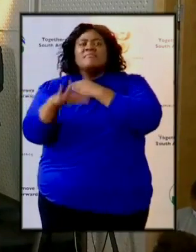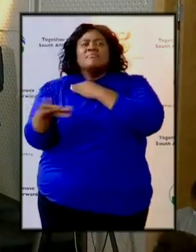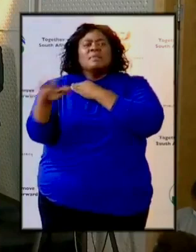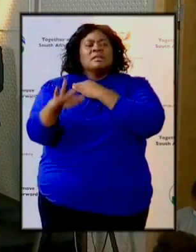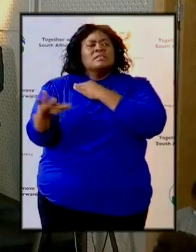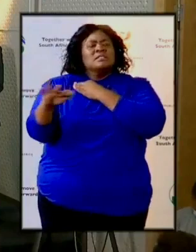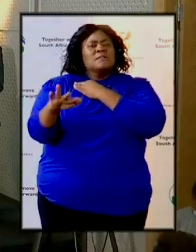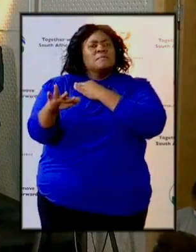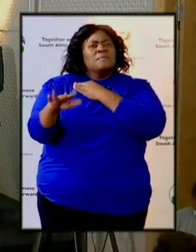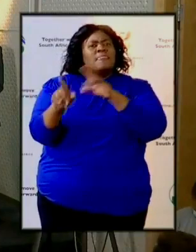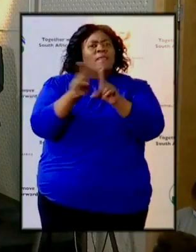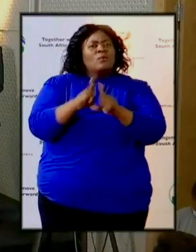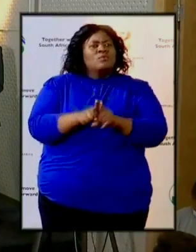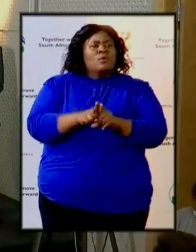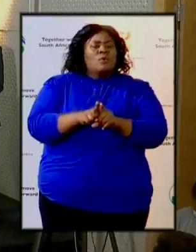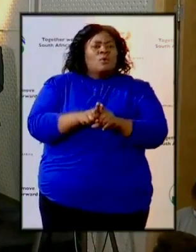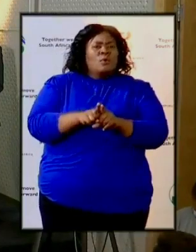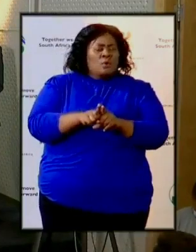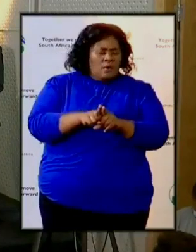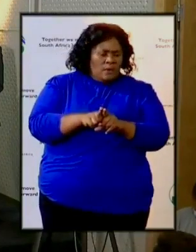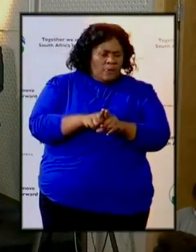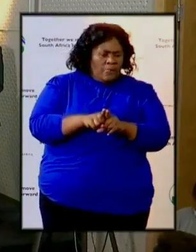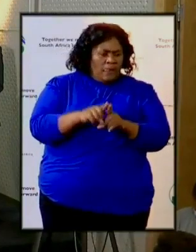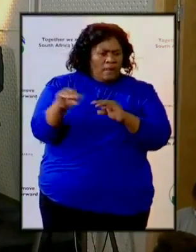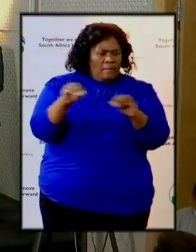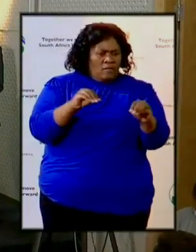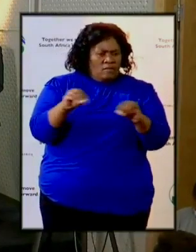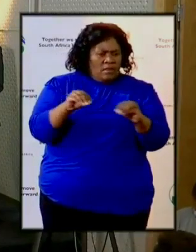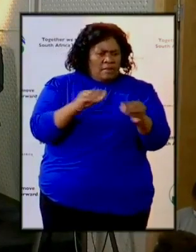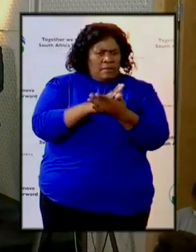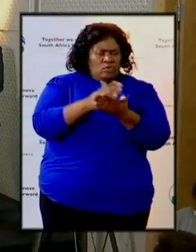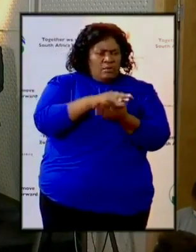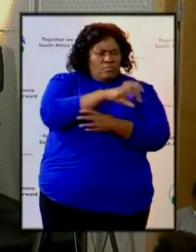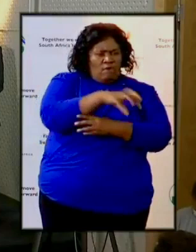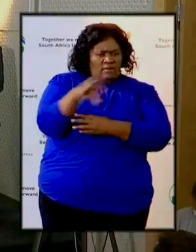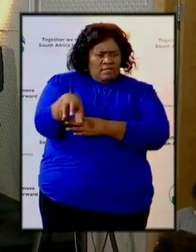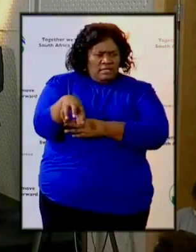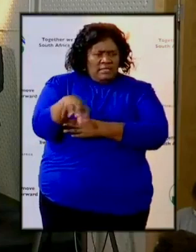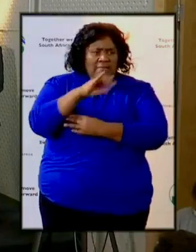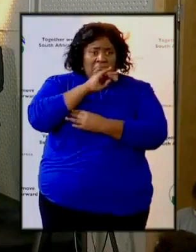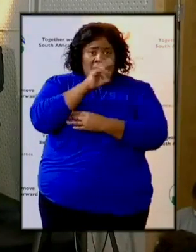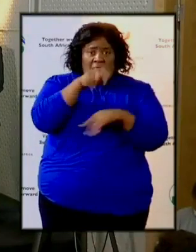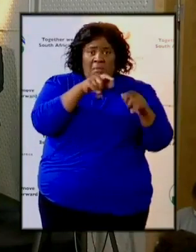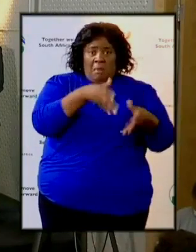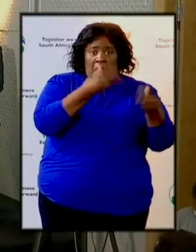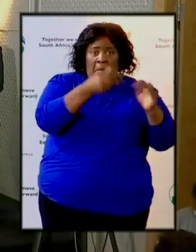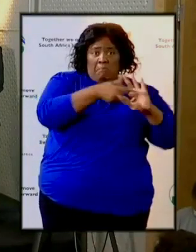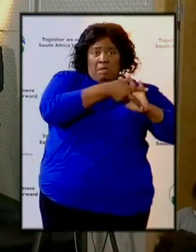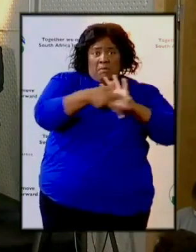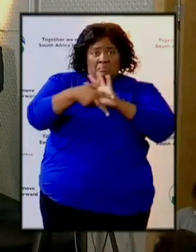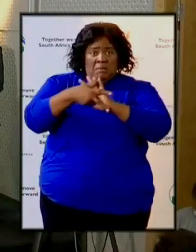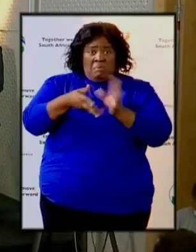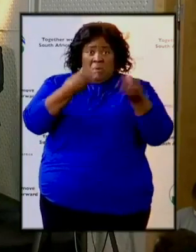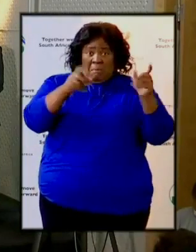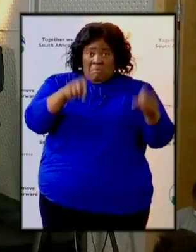off movement between provinces. Does that mean that you suspend permits in that process? That's the first bit of